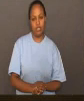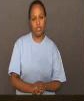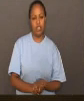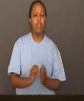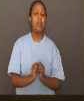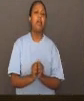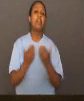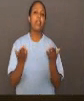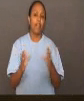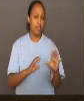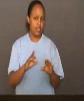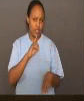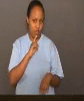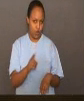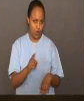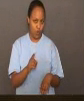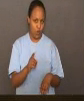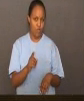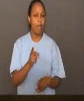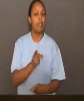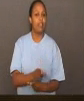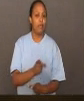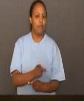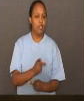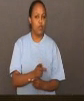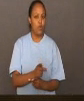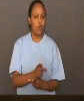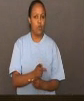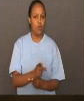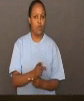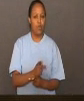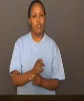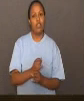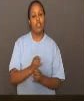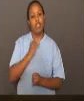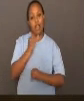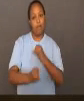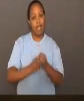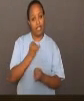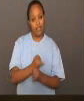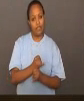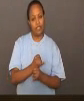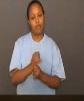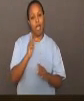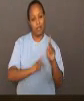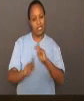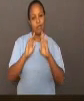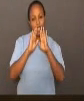How can we help to maintain the well-being of the international community?